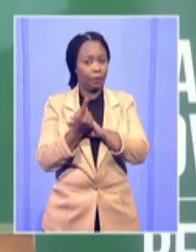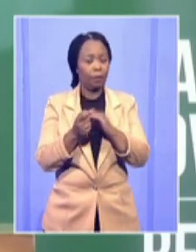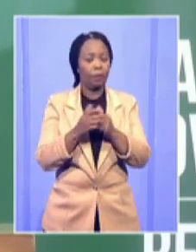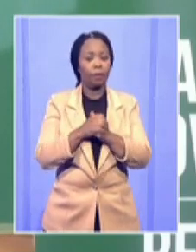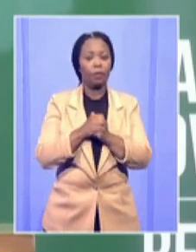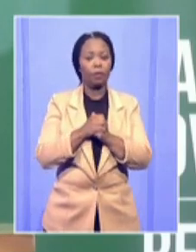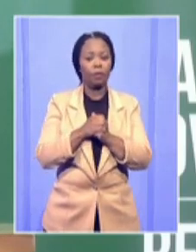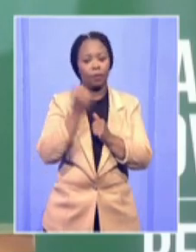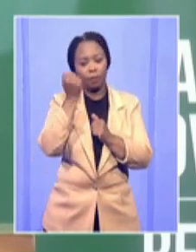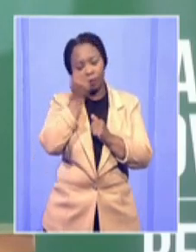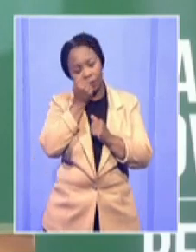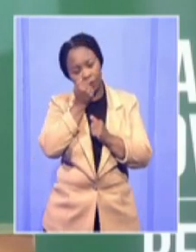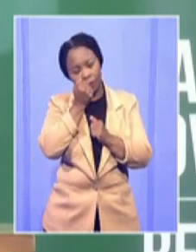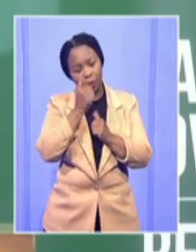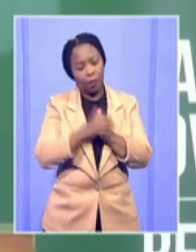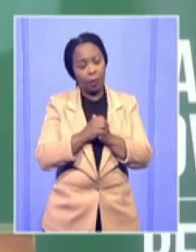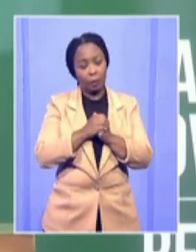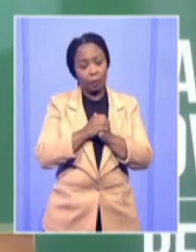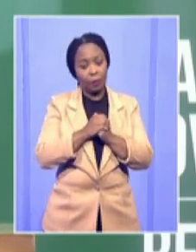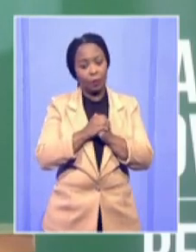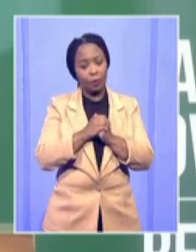My apology.